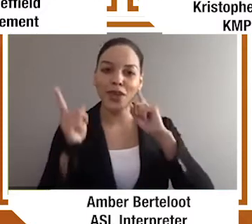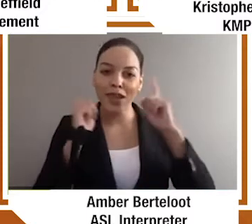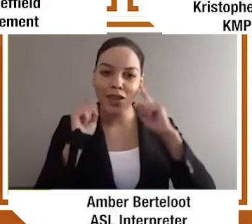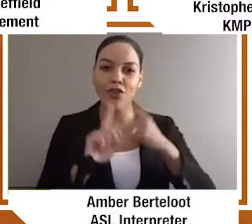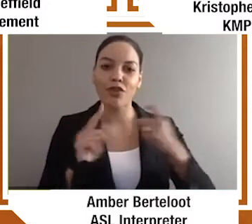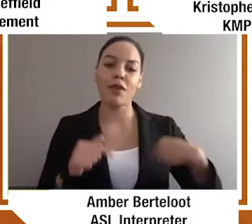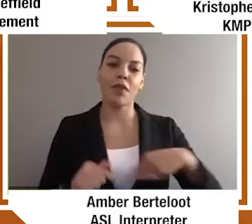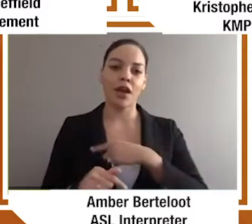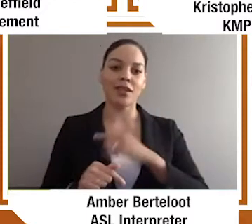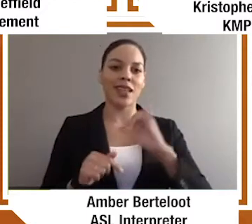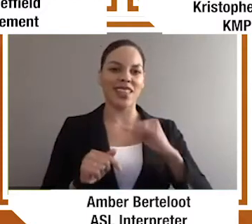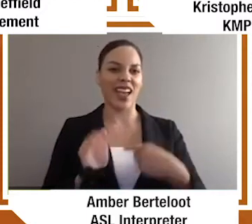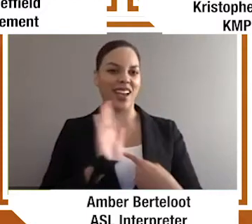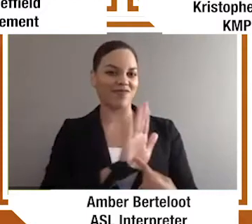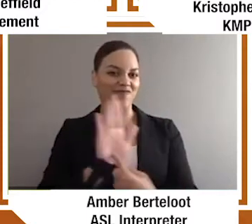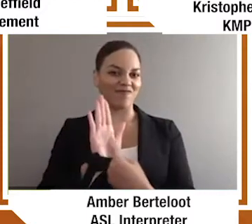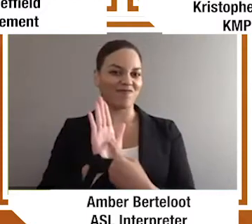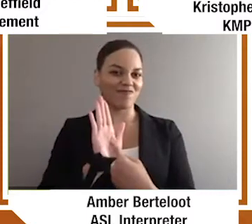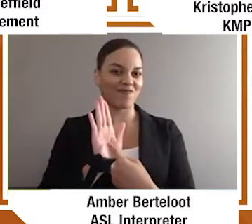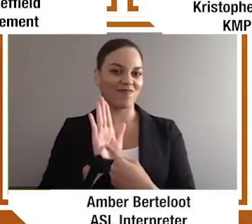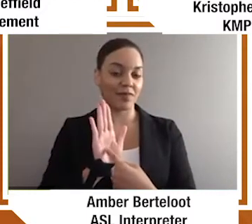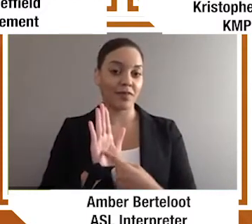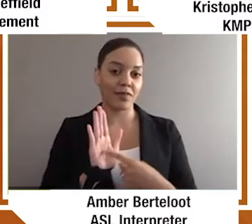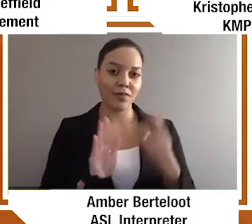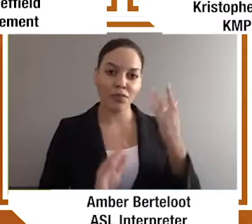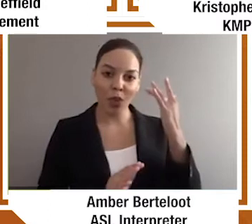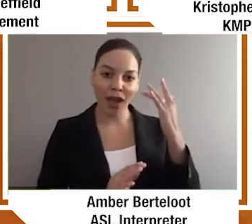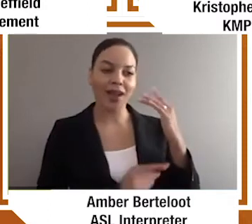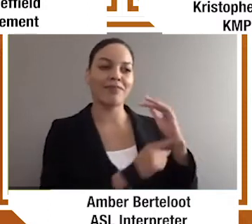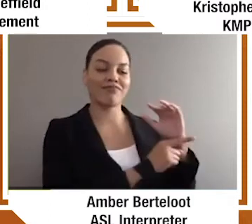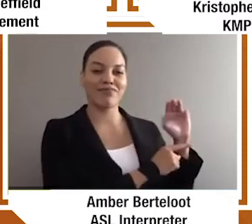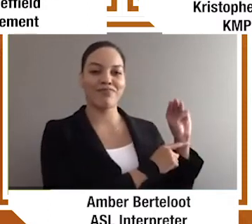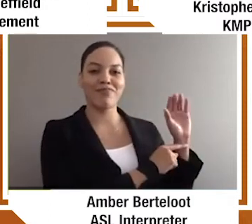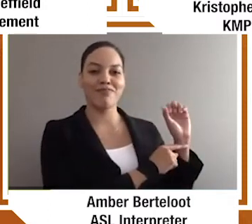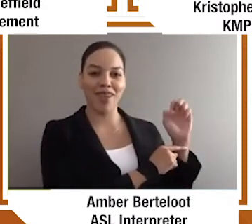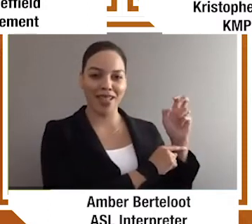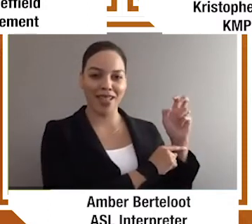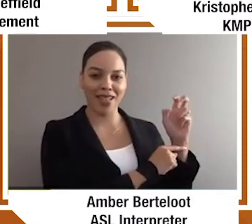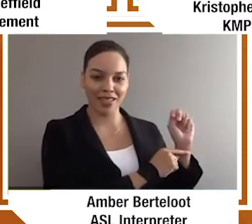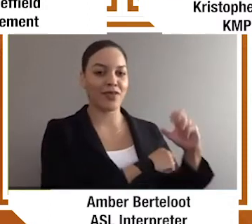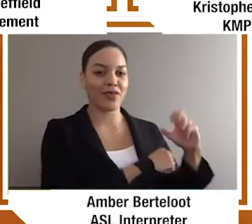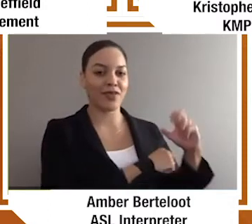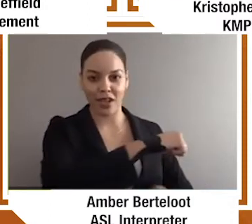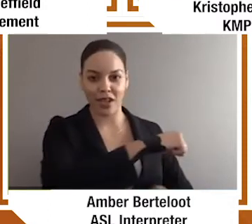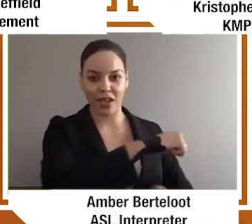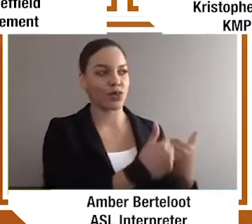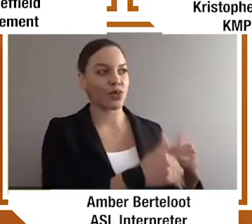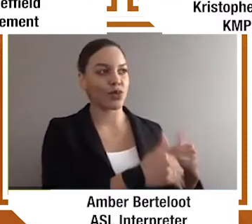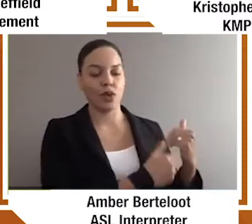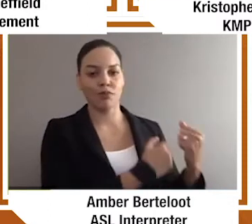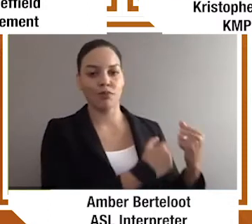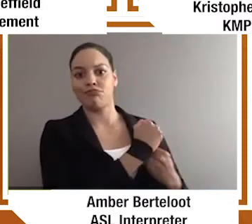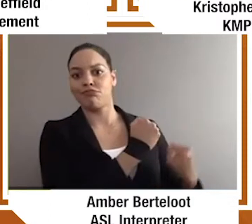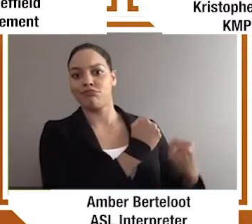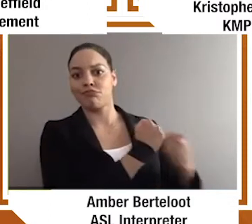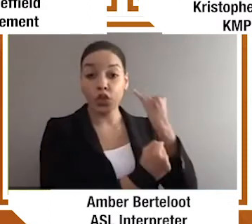capacity. But it's definitely because of the Mellon Foundation. I will not negate that. If we didn't have that money,